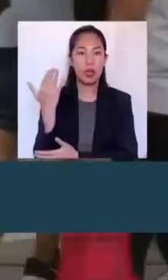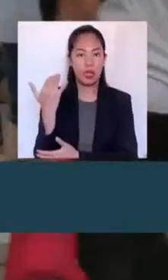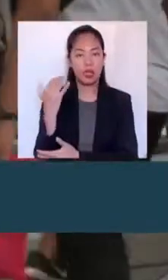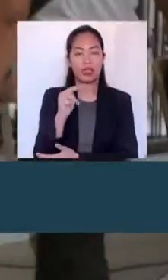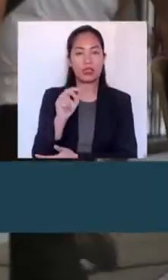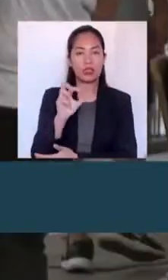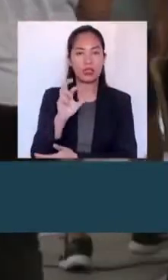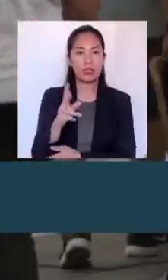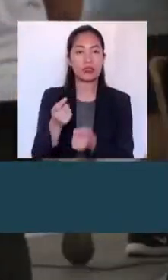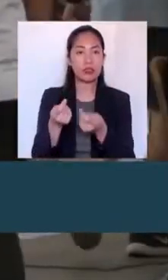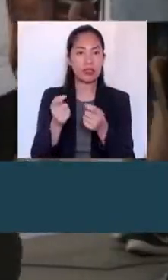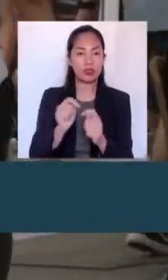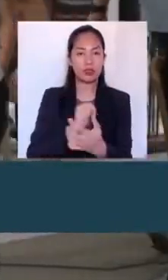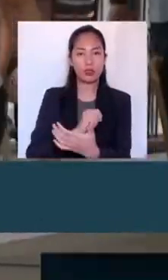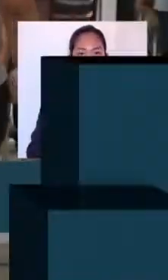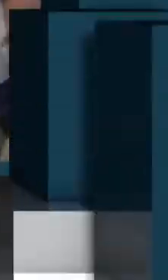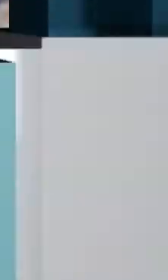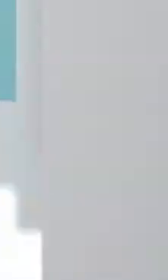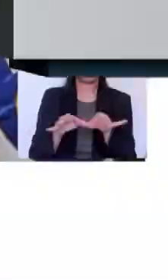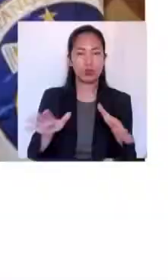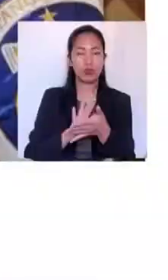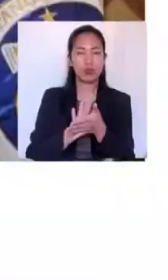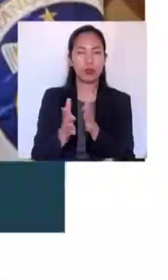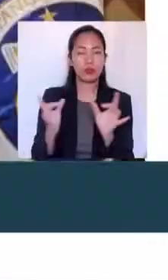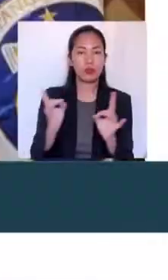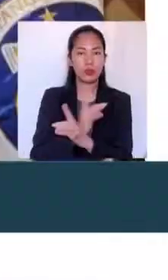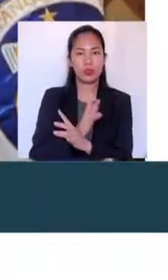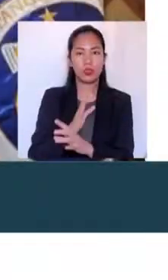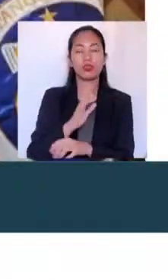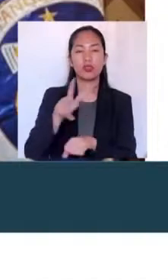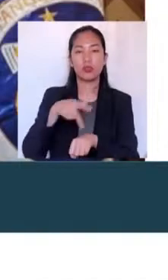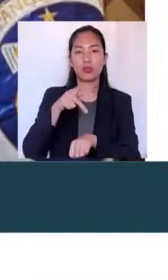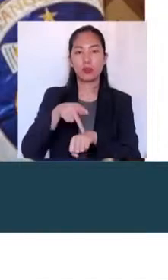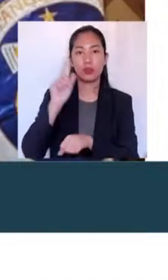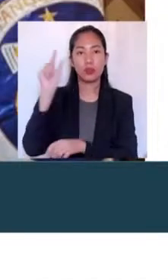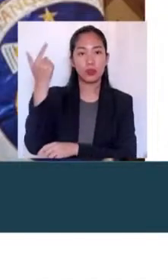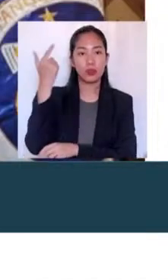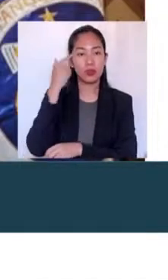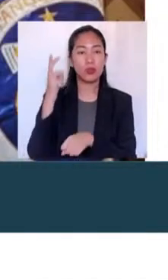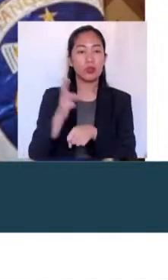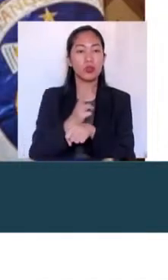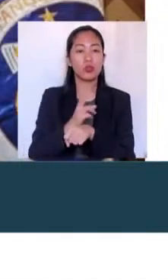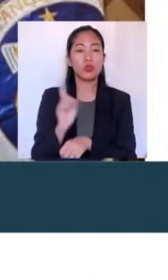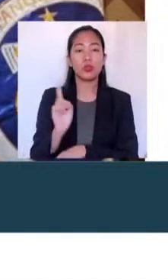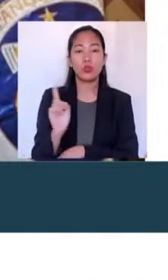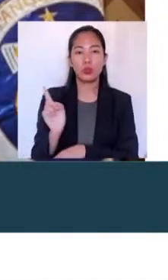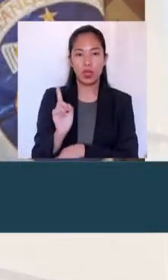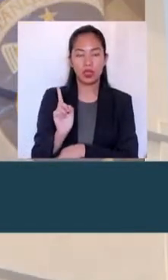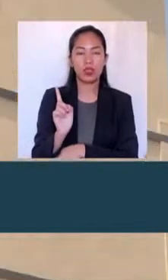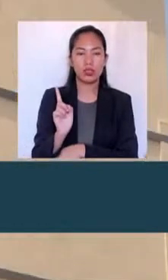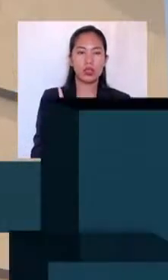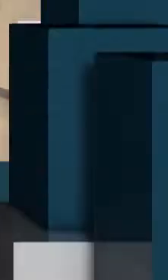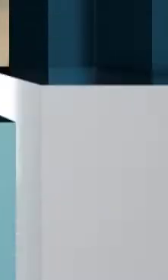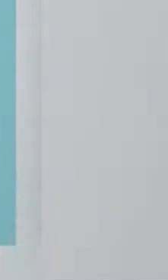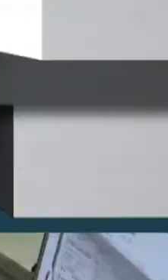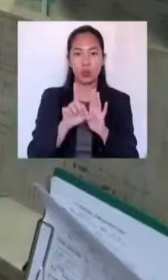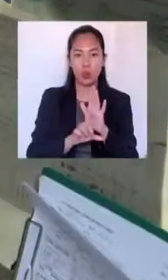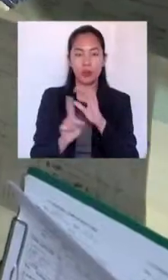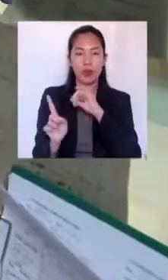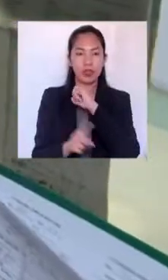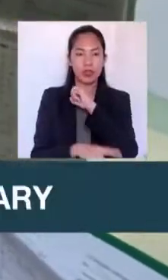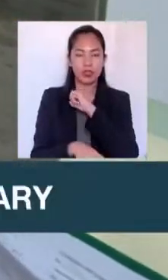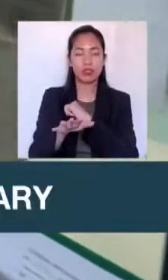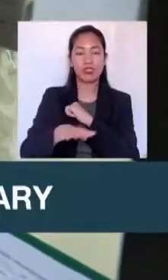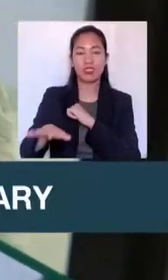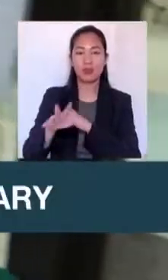COVID-19 surge from worsening. The Philippine government vowing to use the full extent of the law on quarantine violators. And a health expert